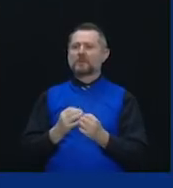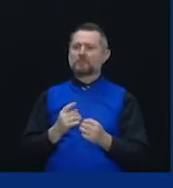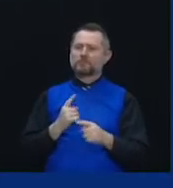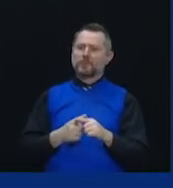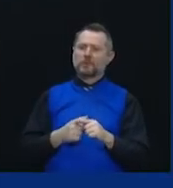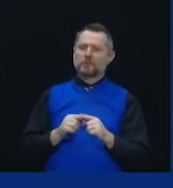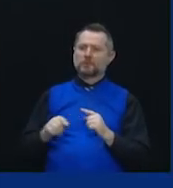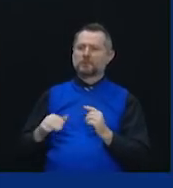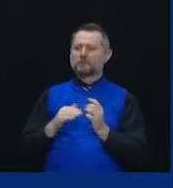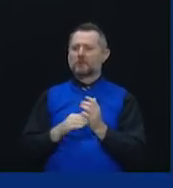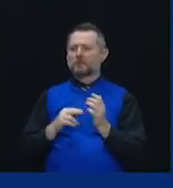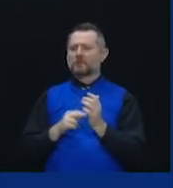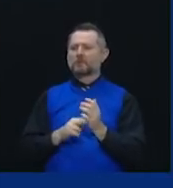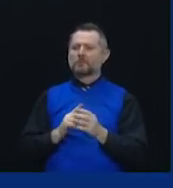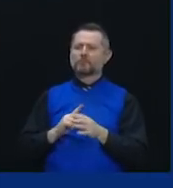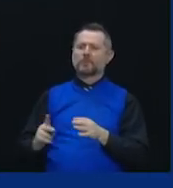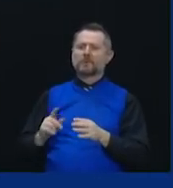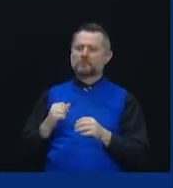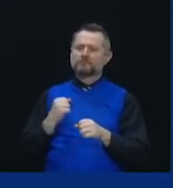last 13 months or so.